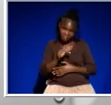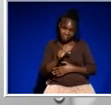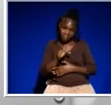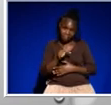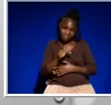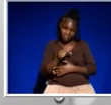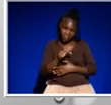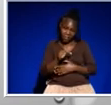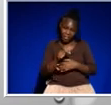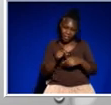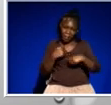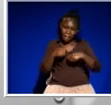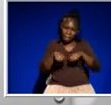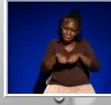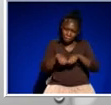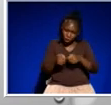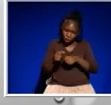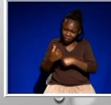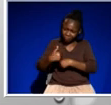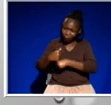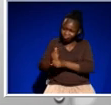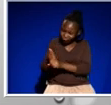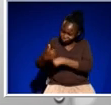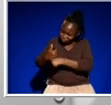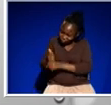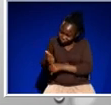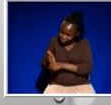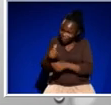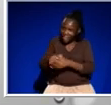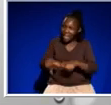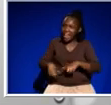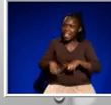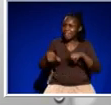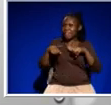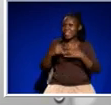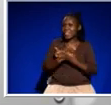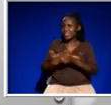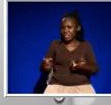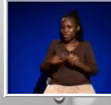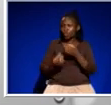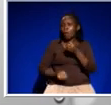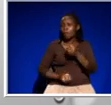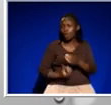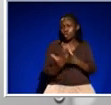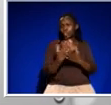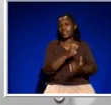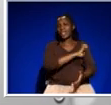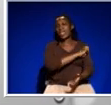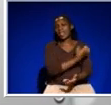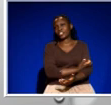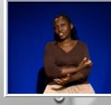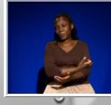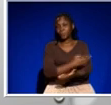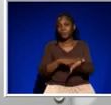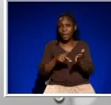are broken down in living cells to produce energy. So